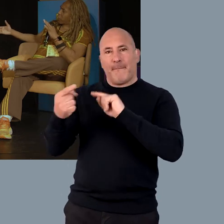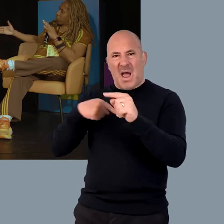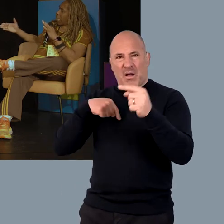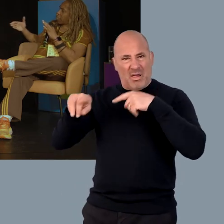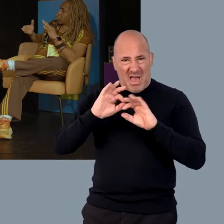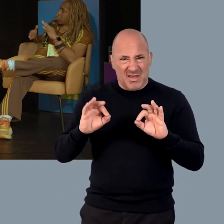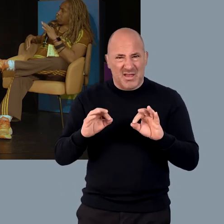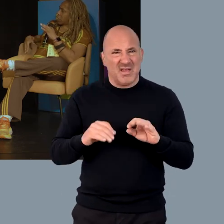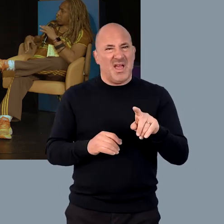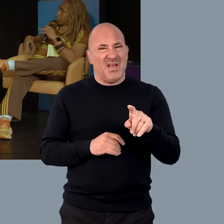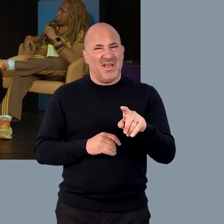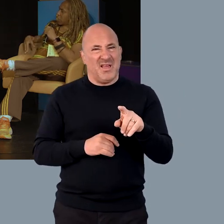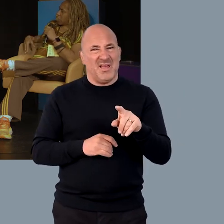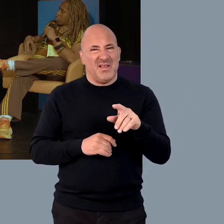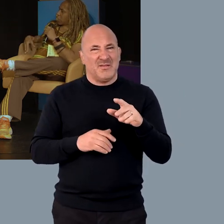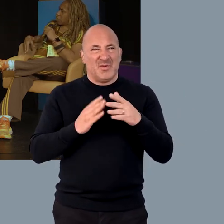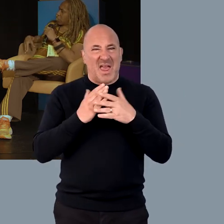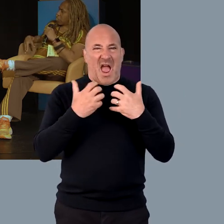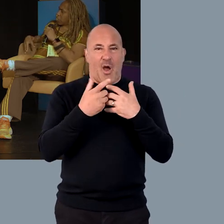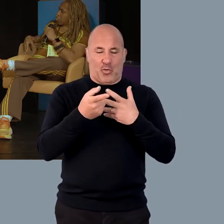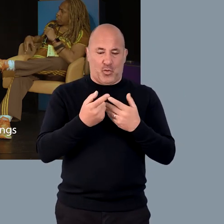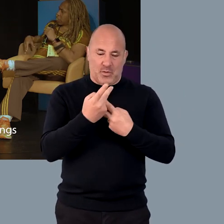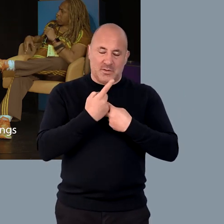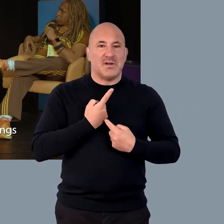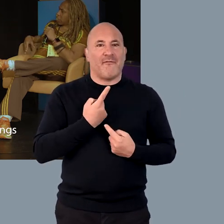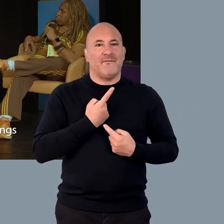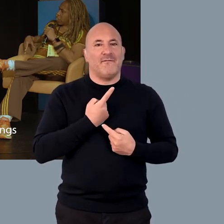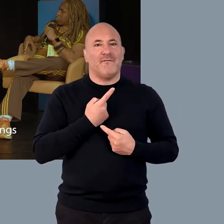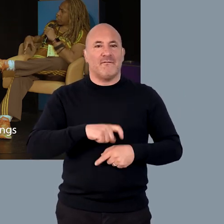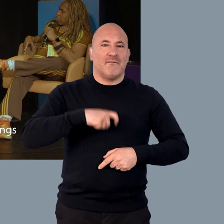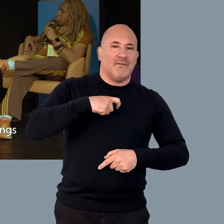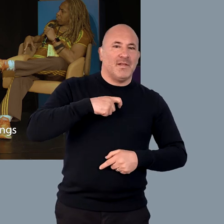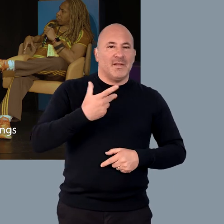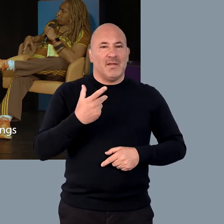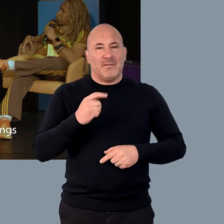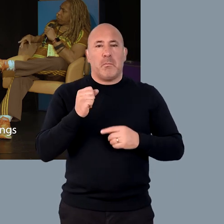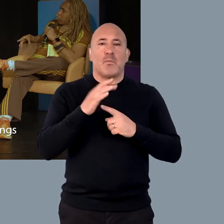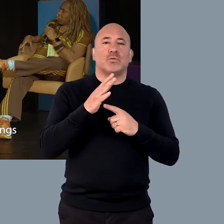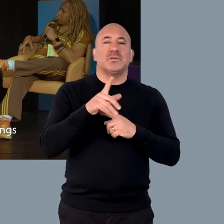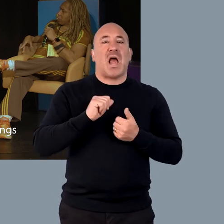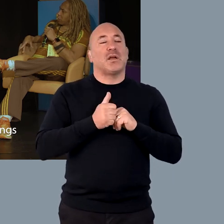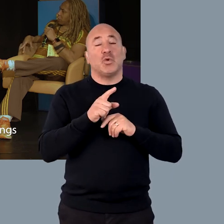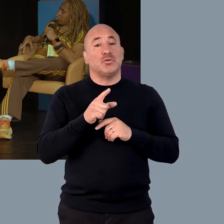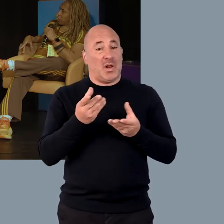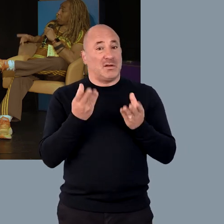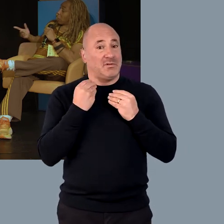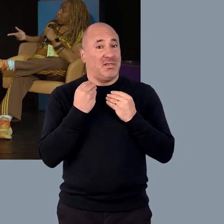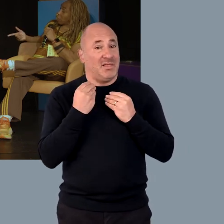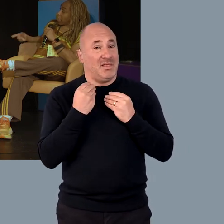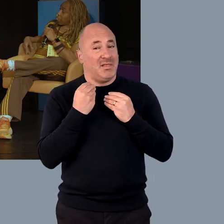outside of that yes and i think that might just be just how one holds oneself and i think i think one of the most important things i think allyship is listening